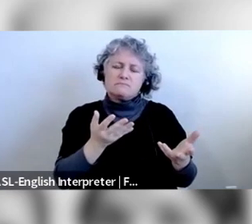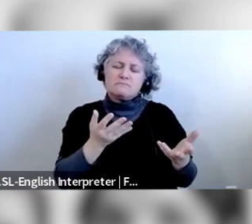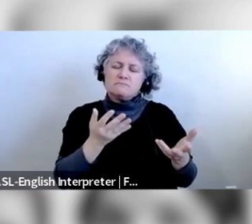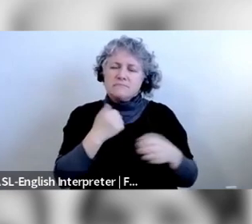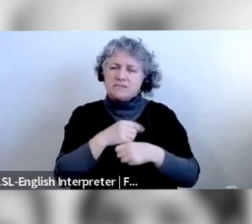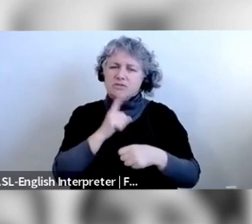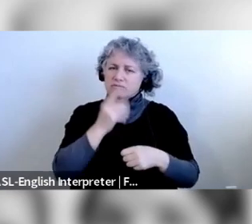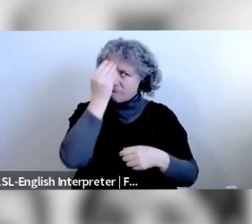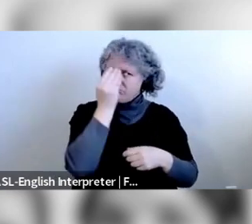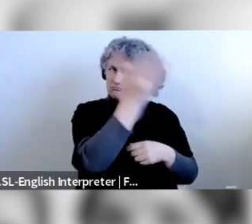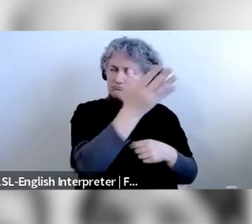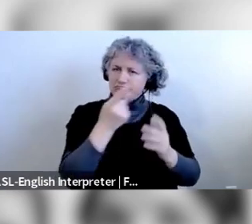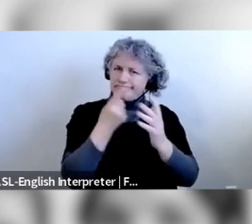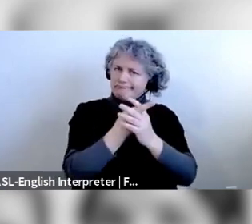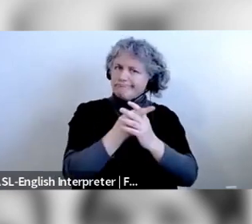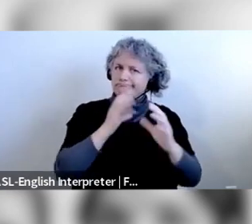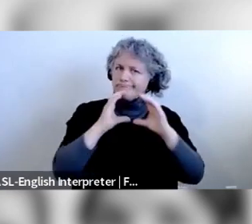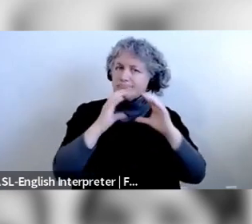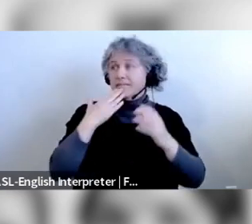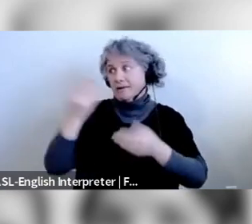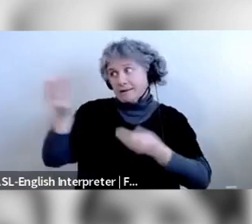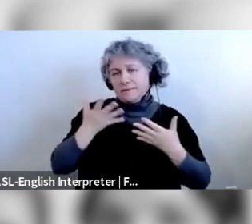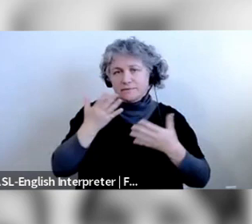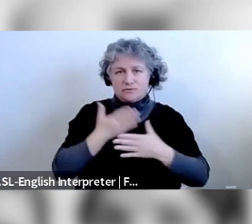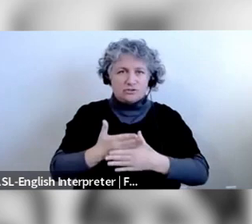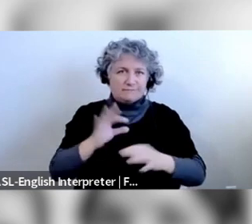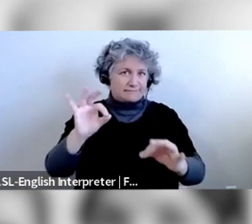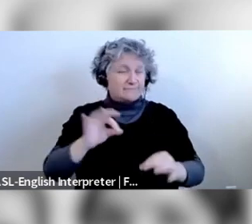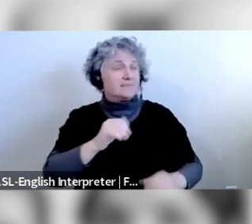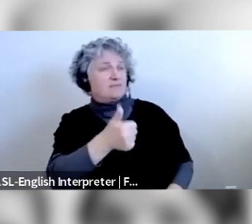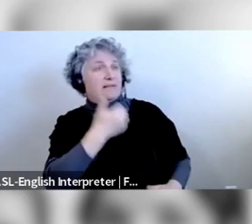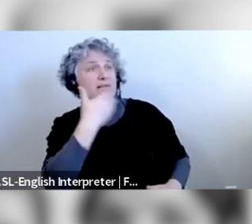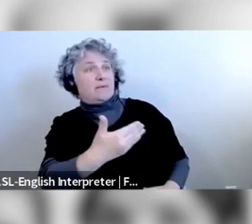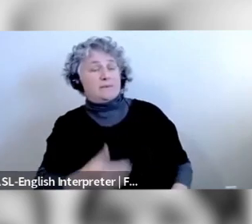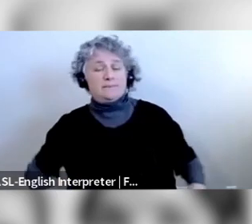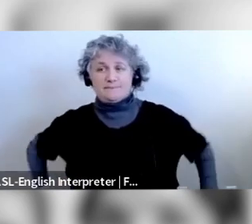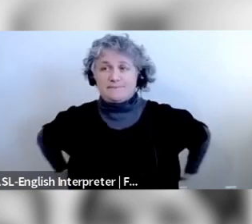make sure that's communicated. Thank you for letting us know and sharing that. Okay, great. Thank you.